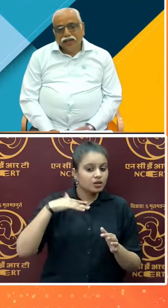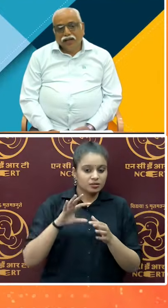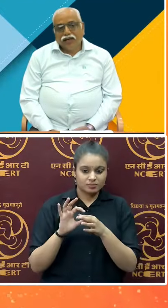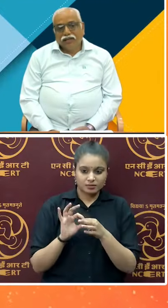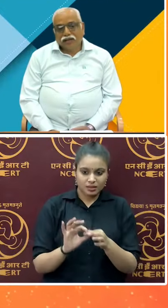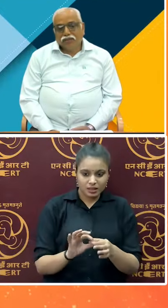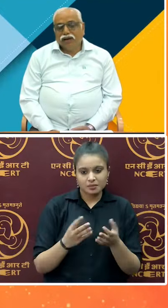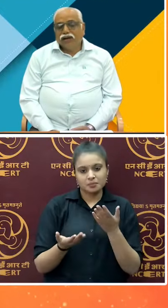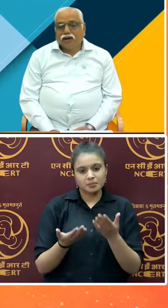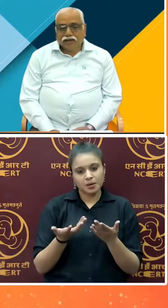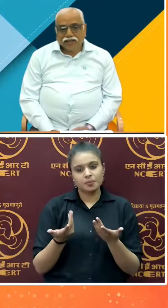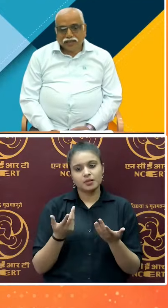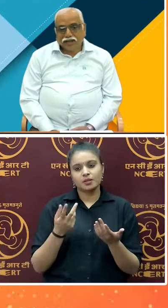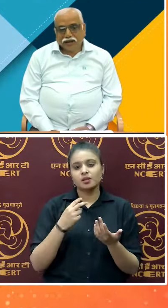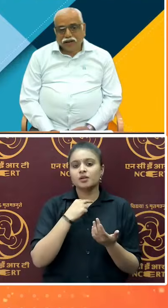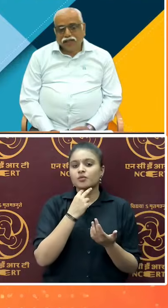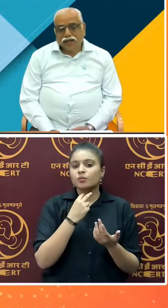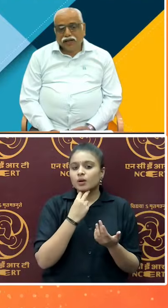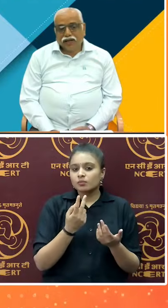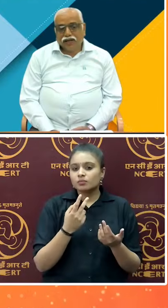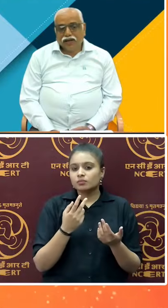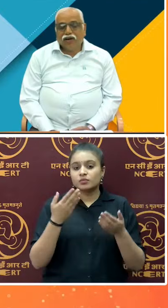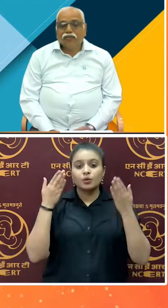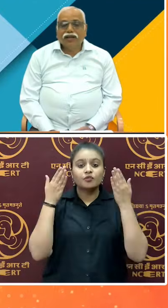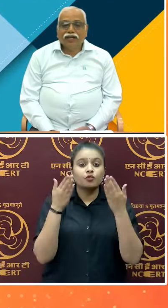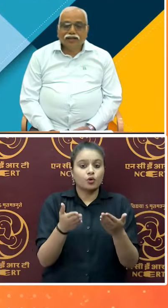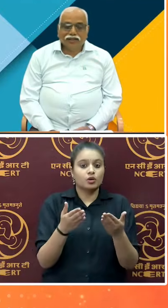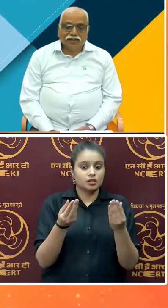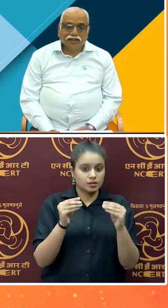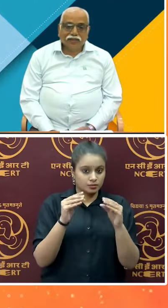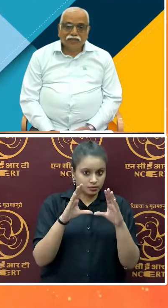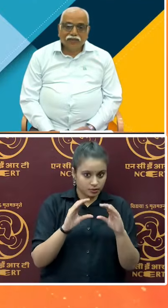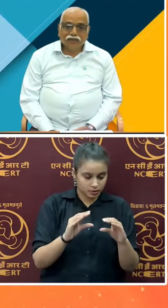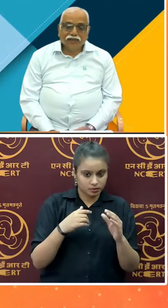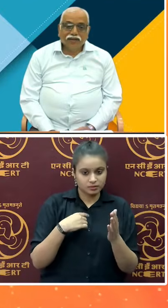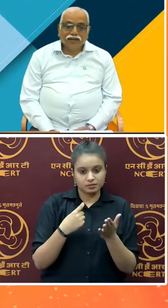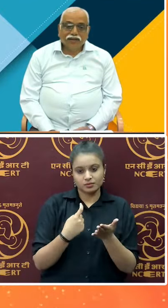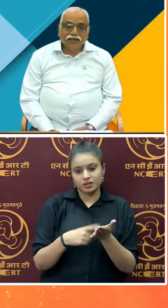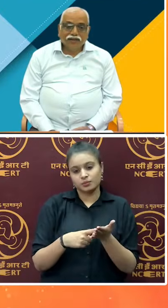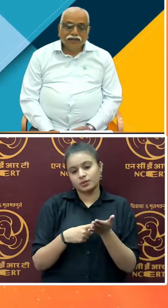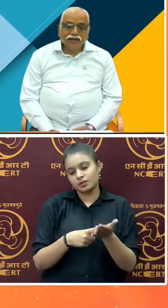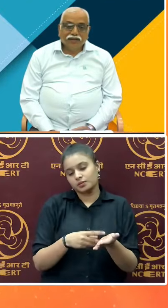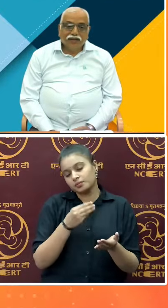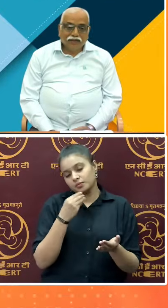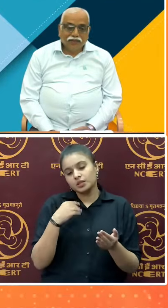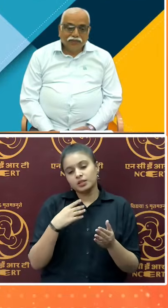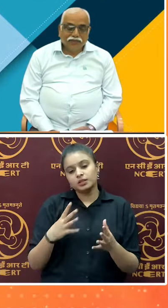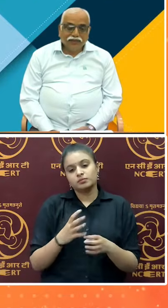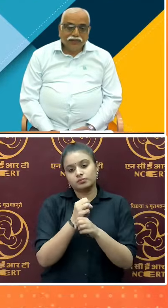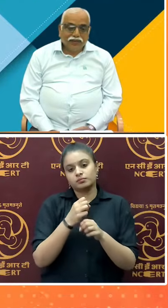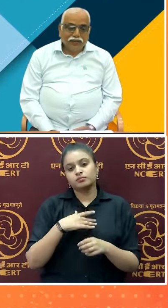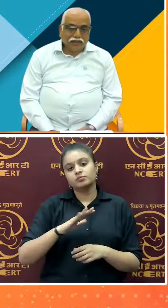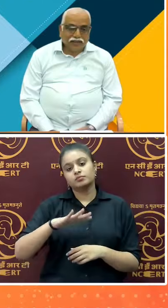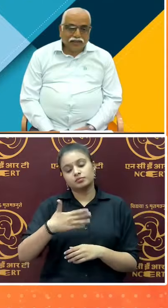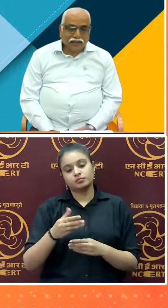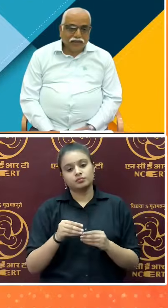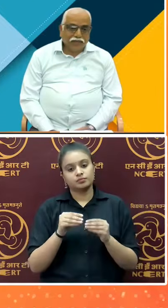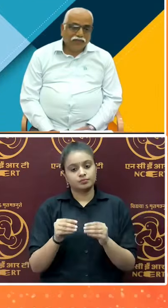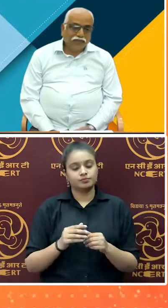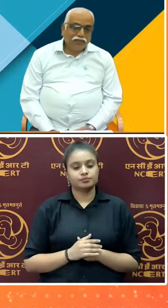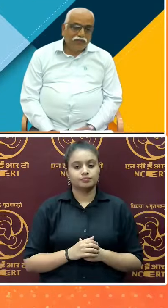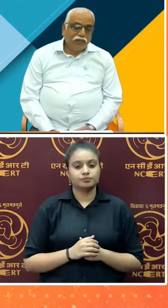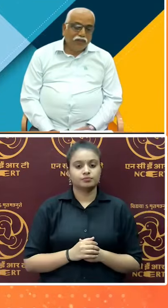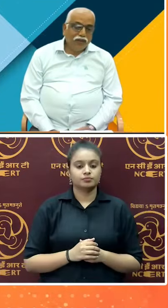here, it is trouble in concentrating or Sir, making. request to wrap up your answer. We'll move further.